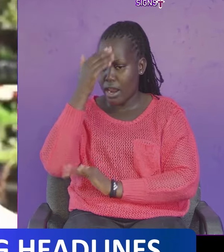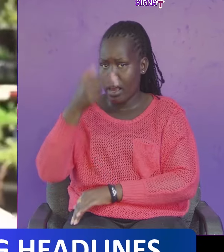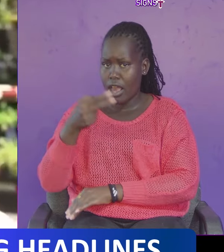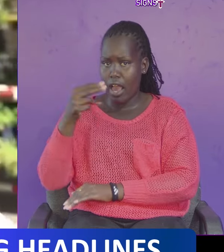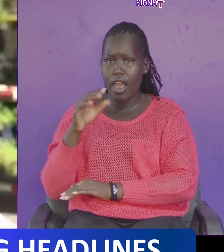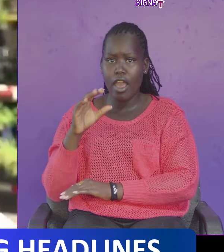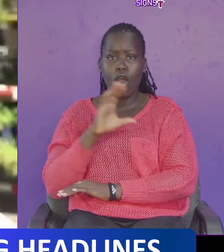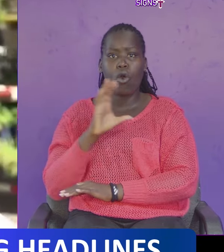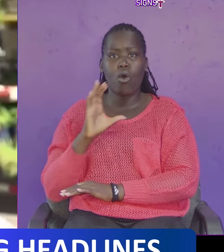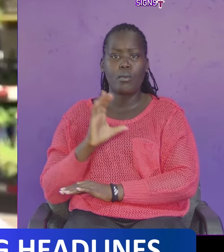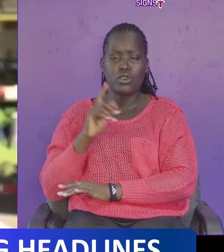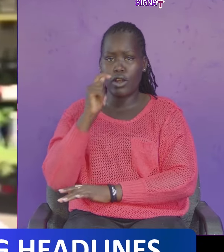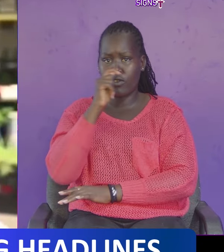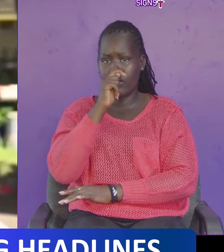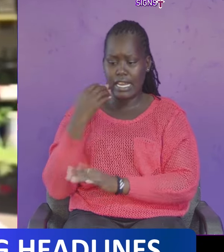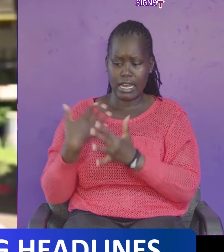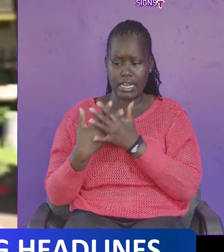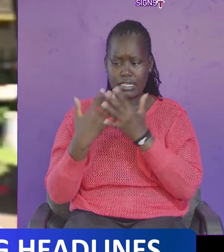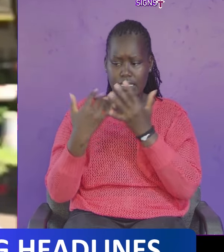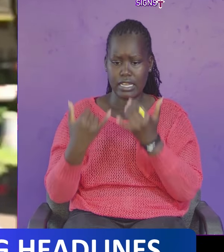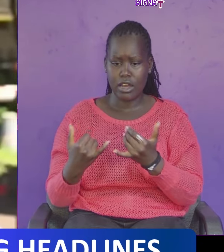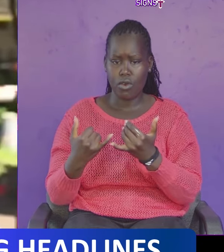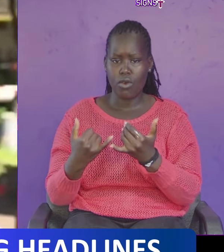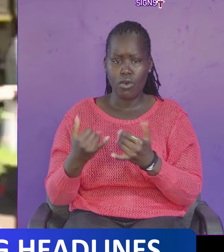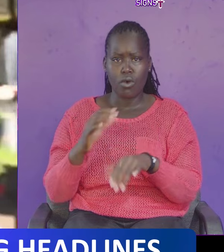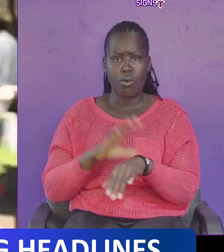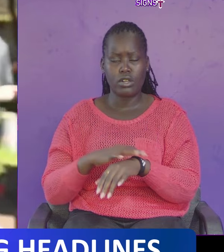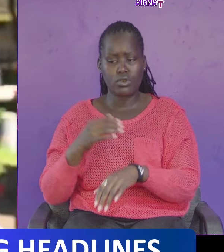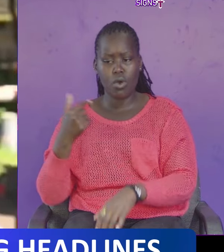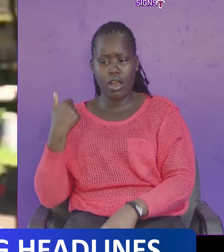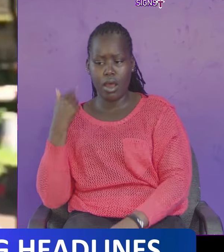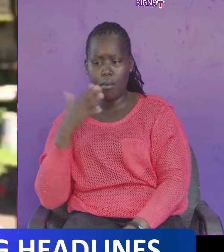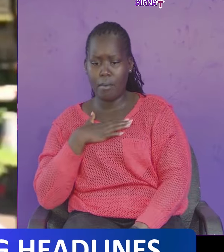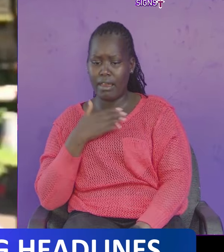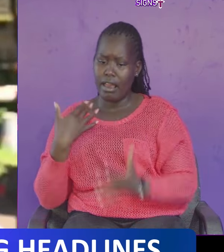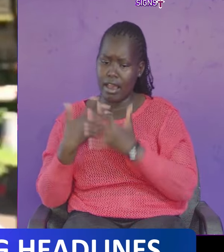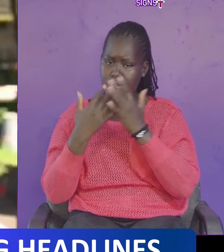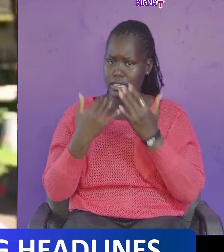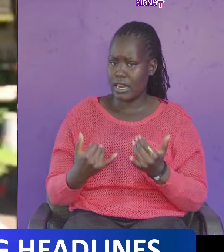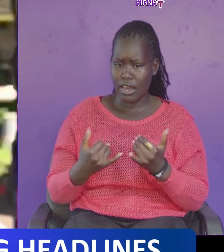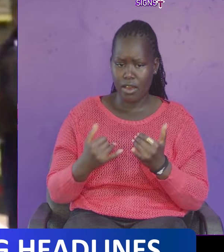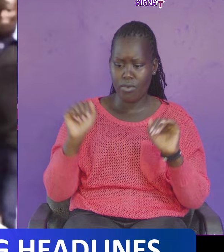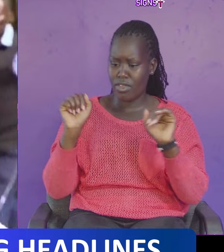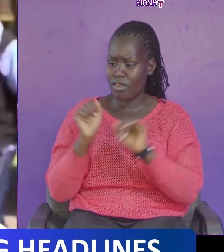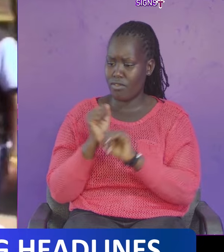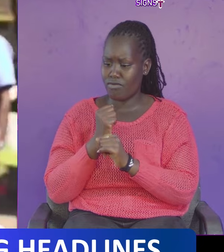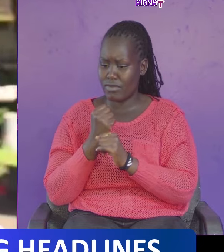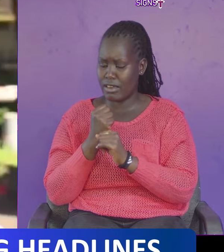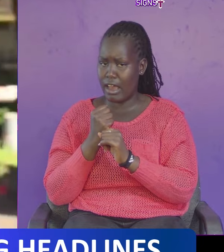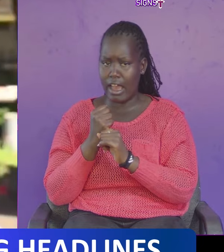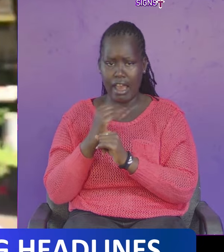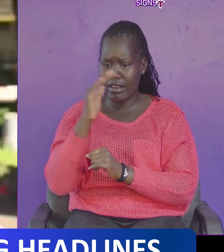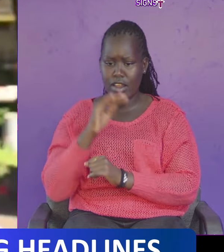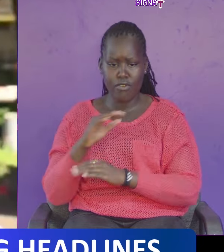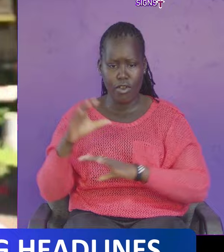Nilete barua Monday kwa ofisi ya High Commissioner ya TZ. Mpaka saa hii walituchukua